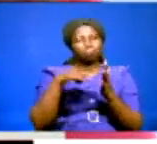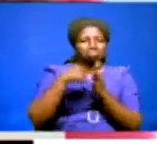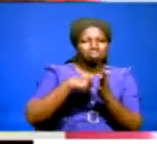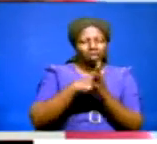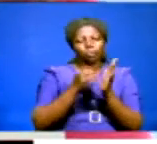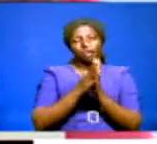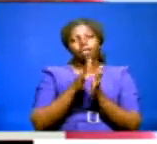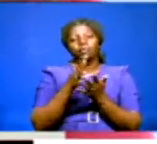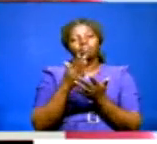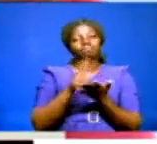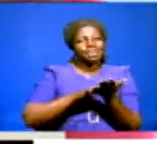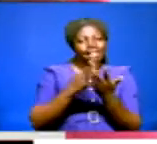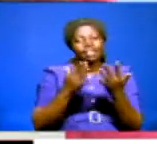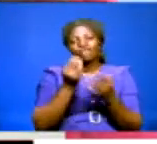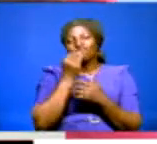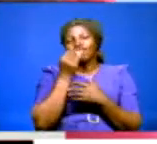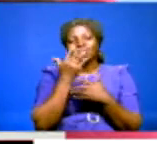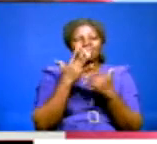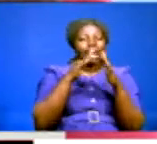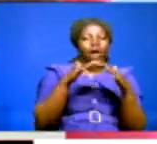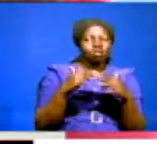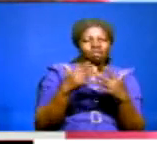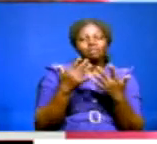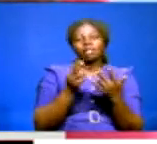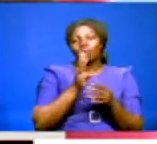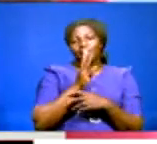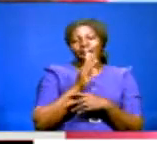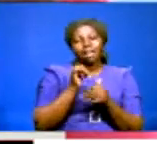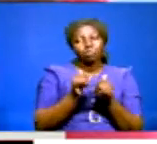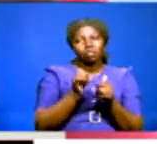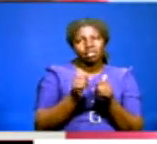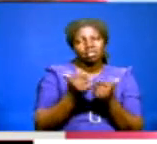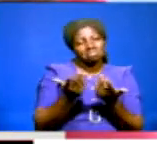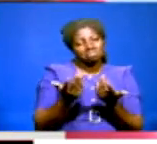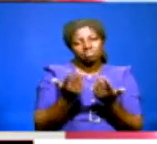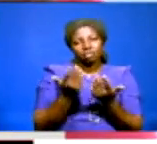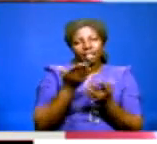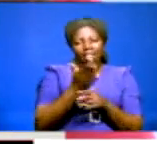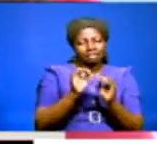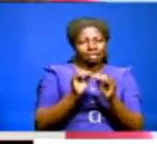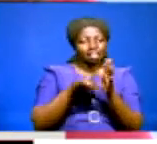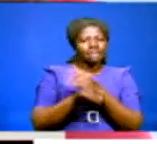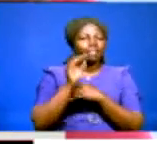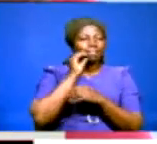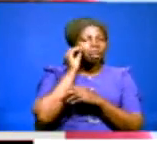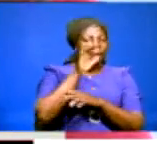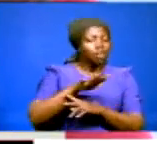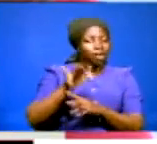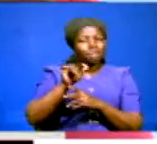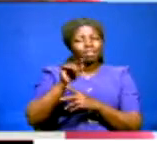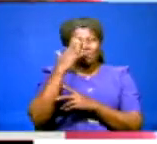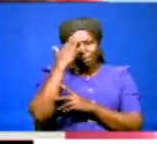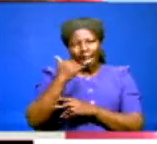and water, possibly a lot more of a challenging home environment, and therefore why the role of mentorship is